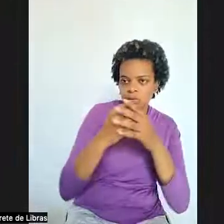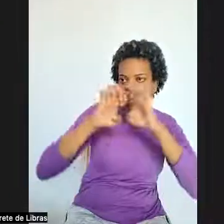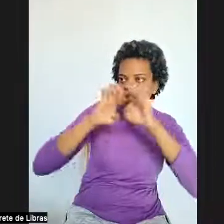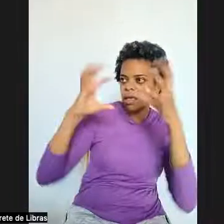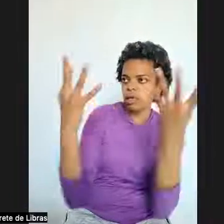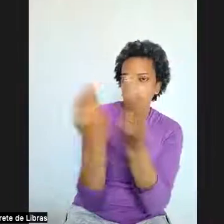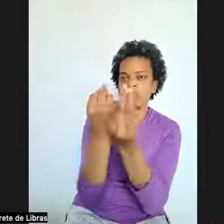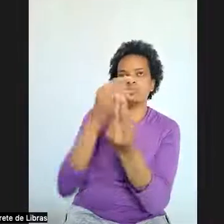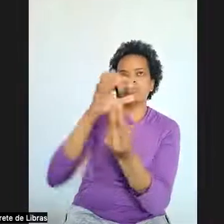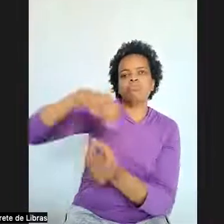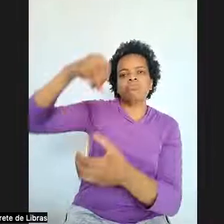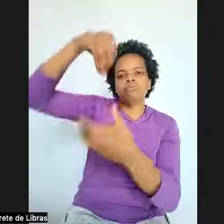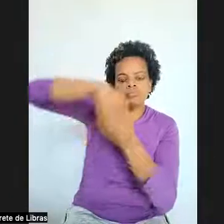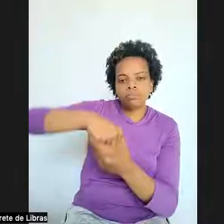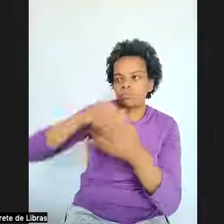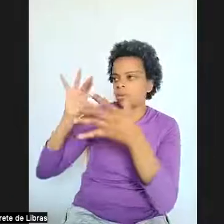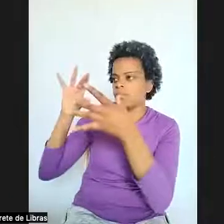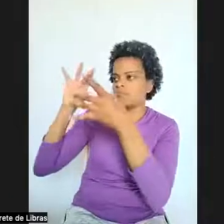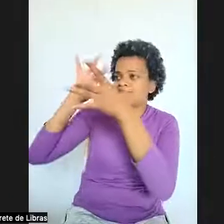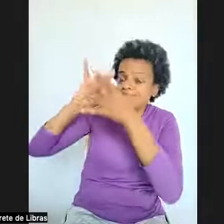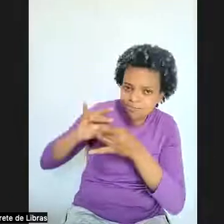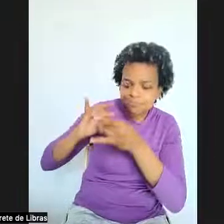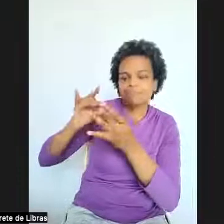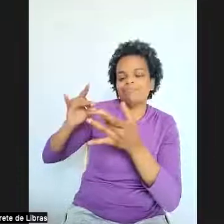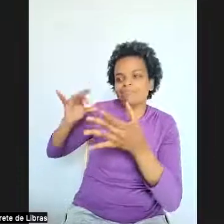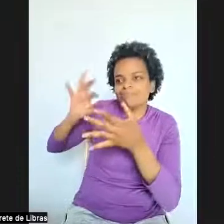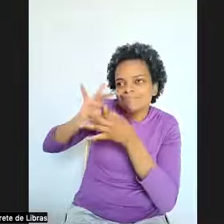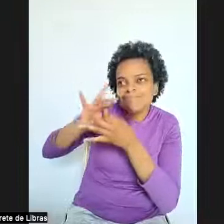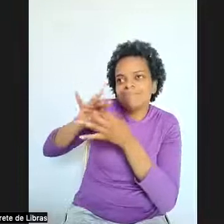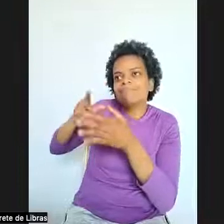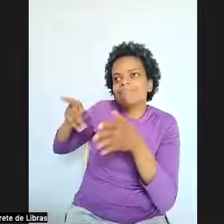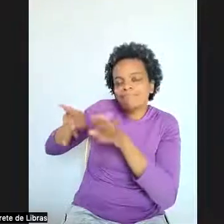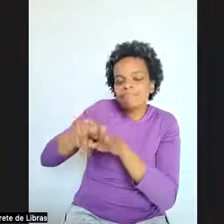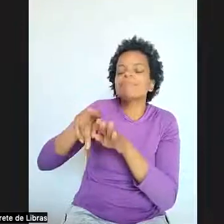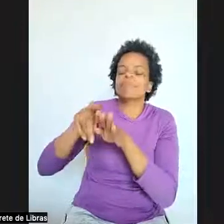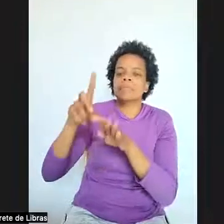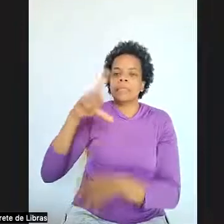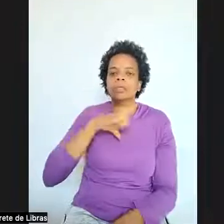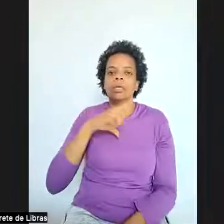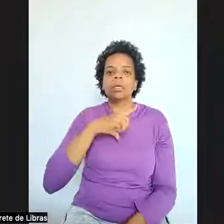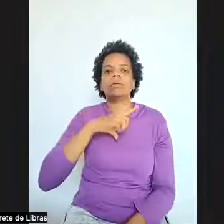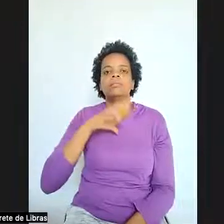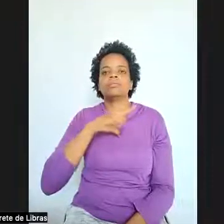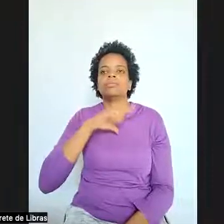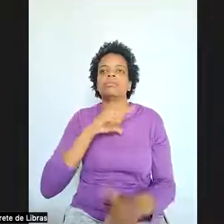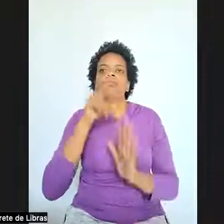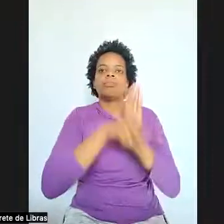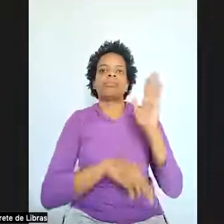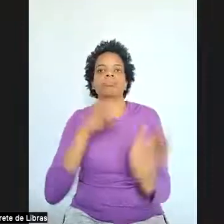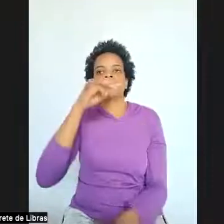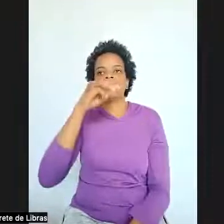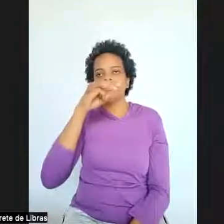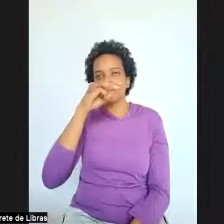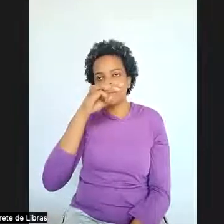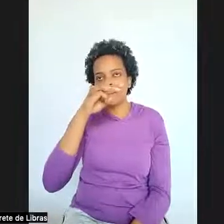ecosystem that's way bigger and it is interconnected. So this is the challenge for Meros do